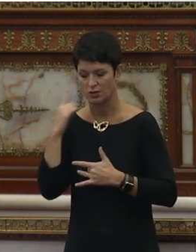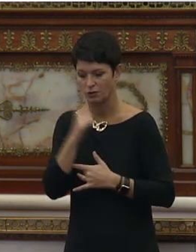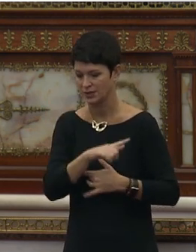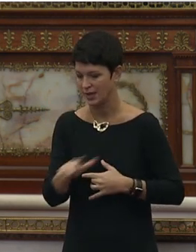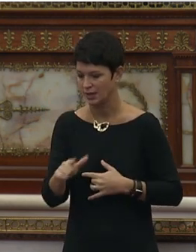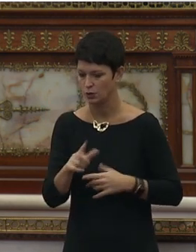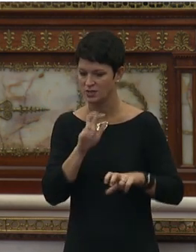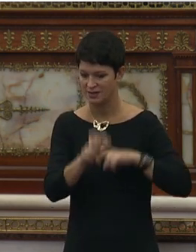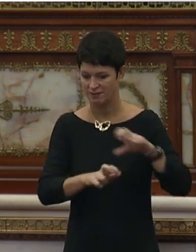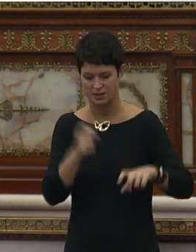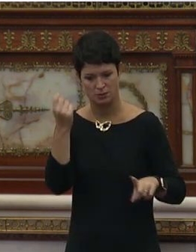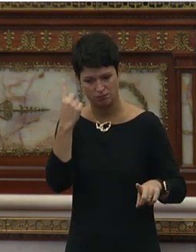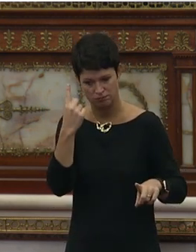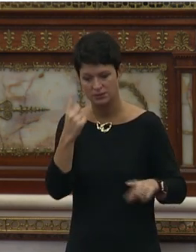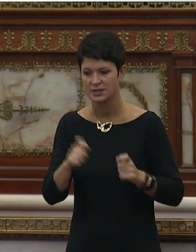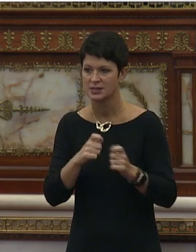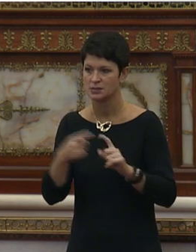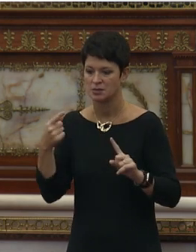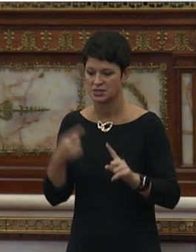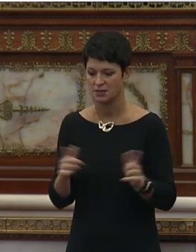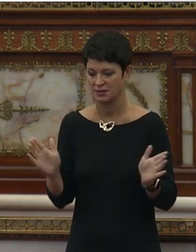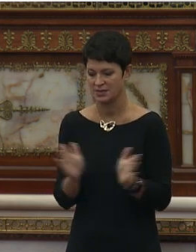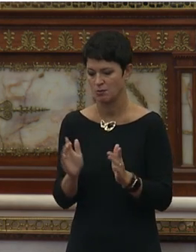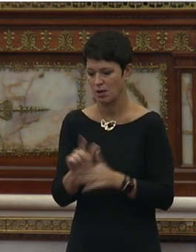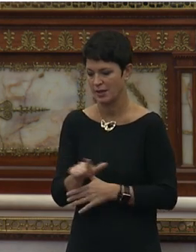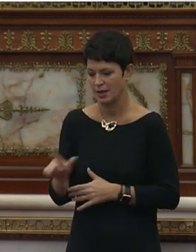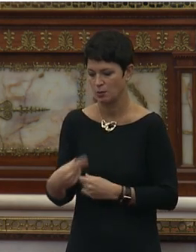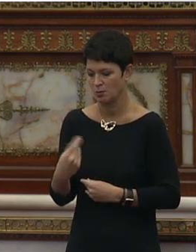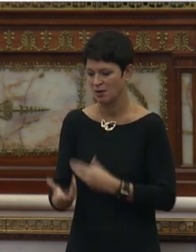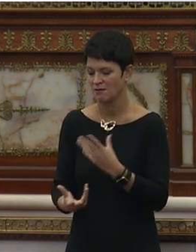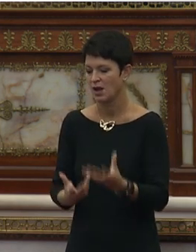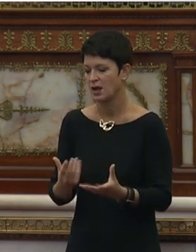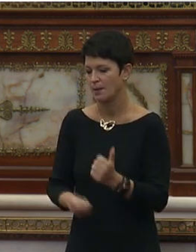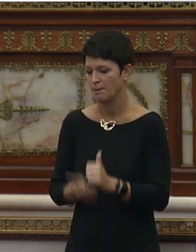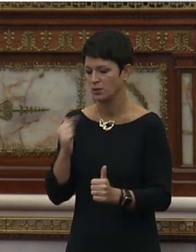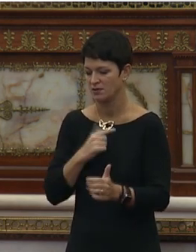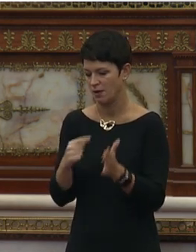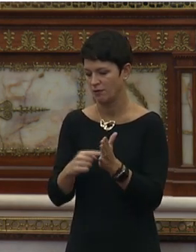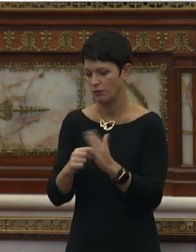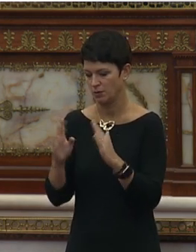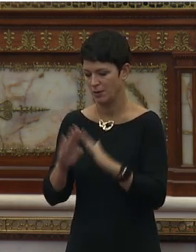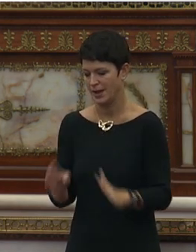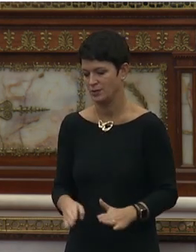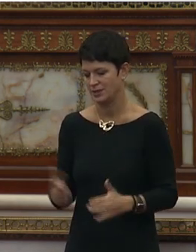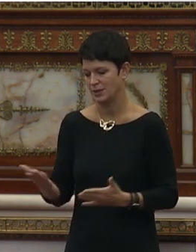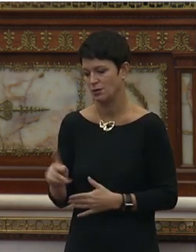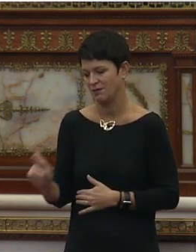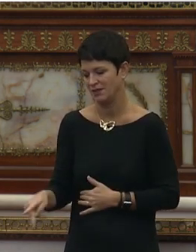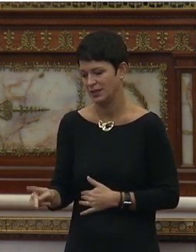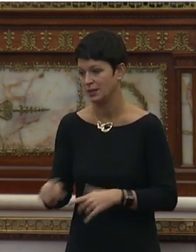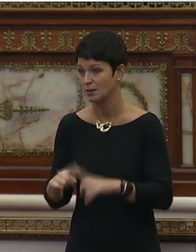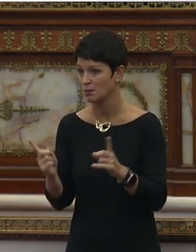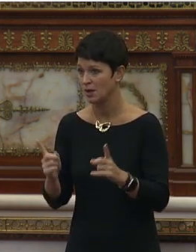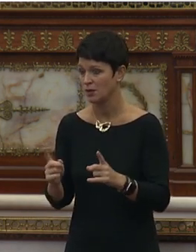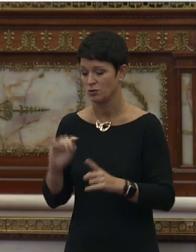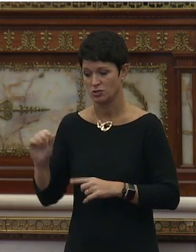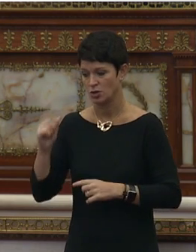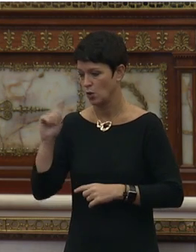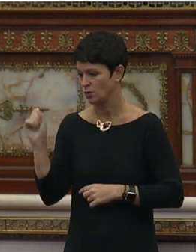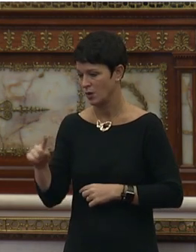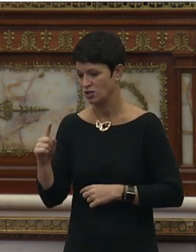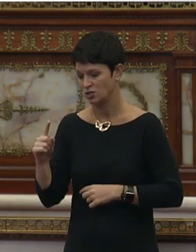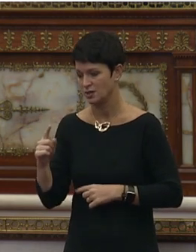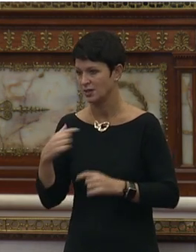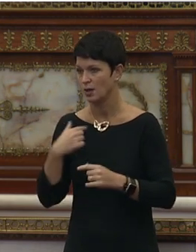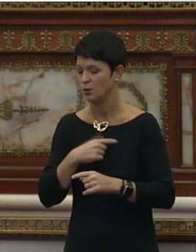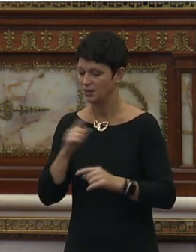landlords' investments, particularly small landlords who provide the bulk of our affordable housing here in Philly. But there is no question in my mind